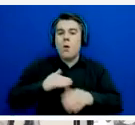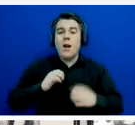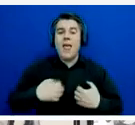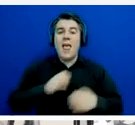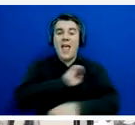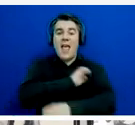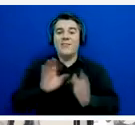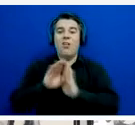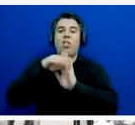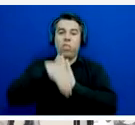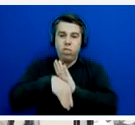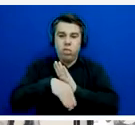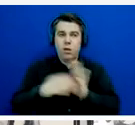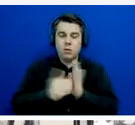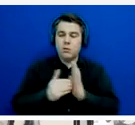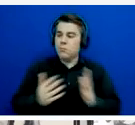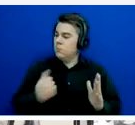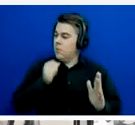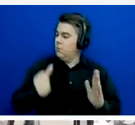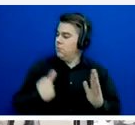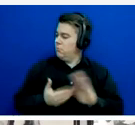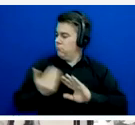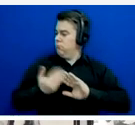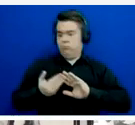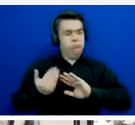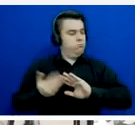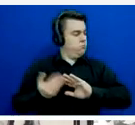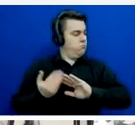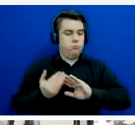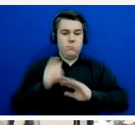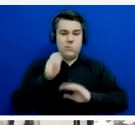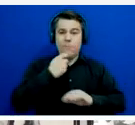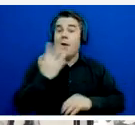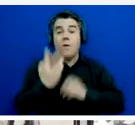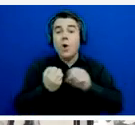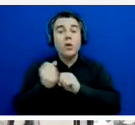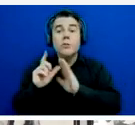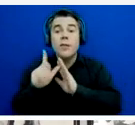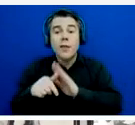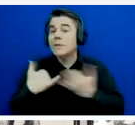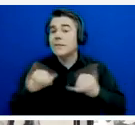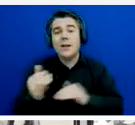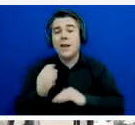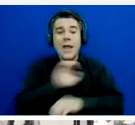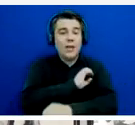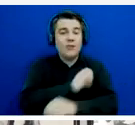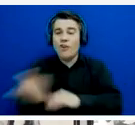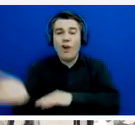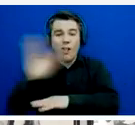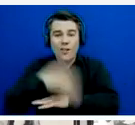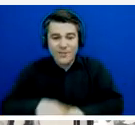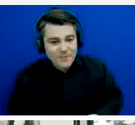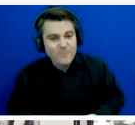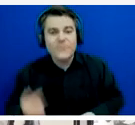didn't. So I was like, well, that's kind of cool. So, I mean, obviously 4 years later, I still have energy all day. And I